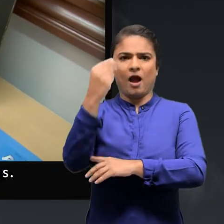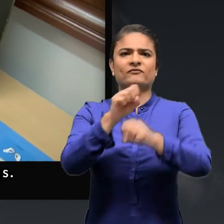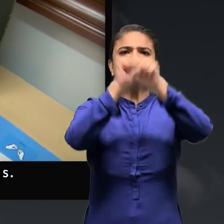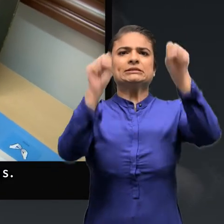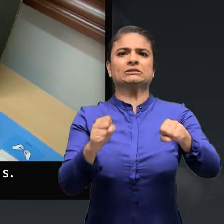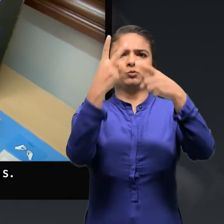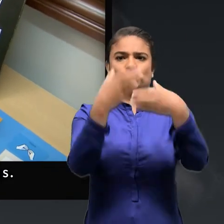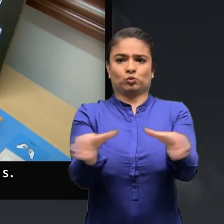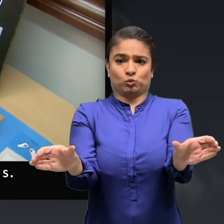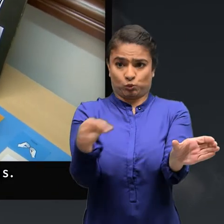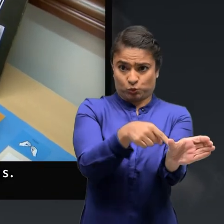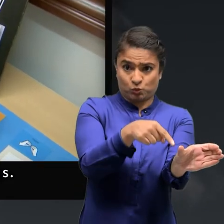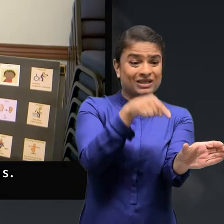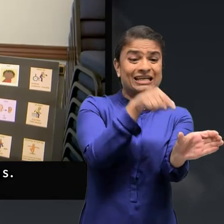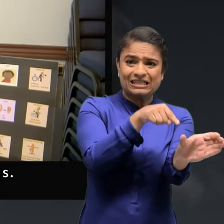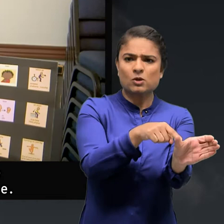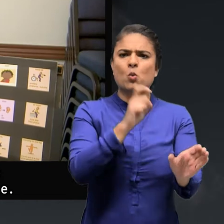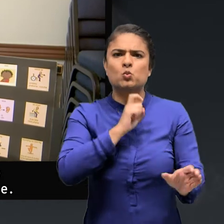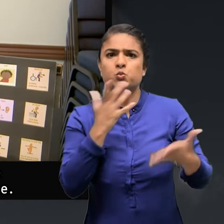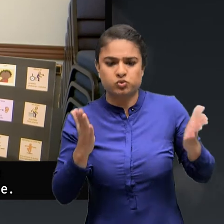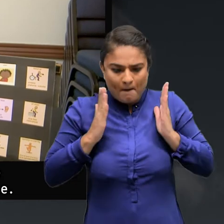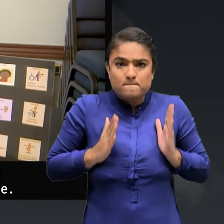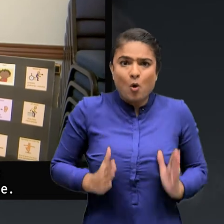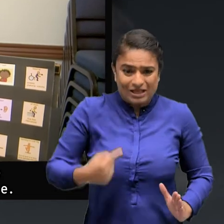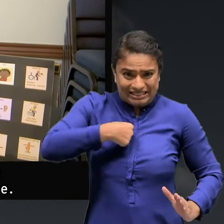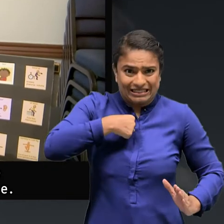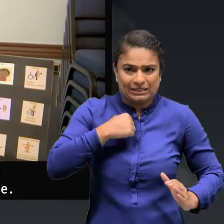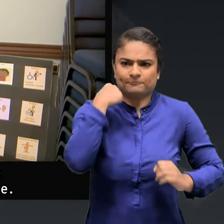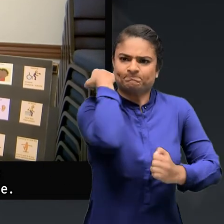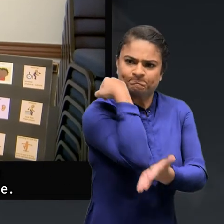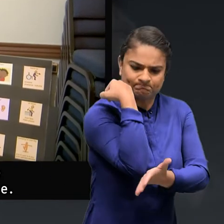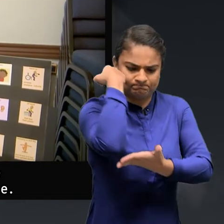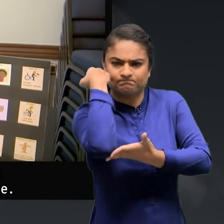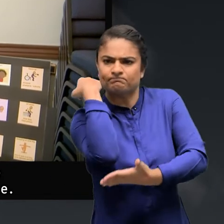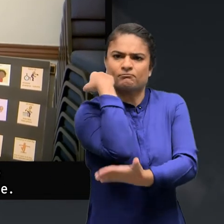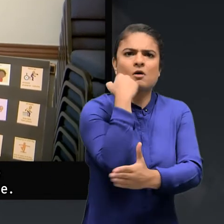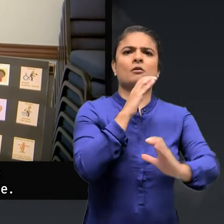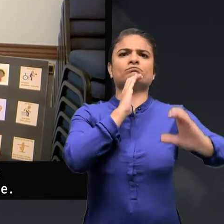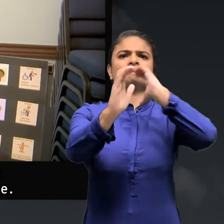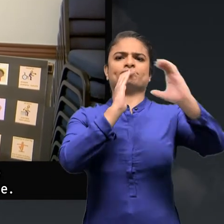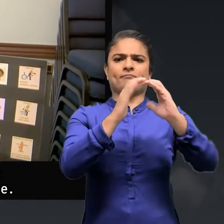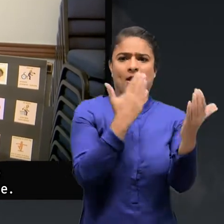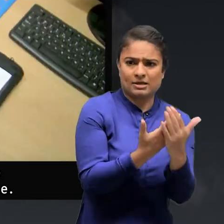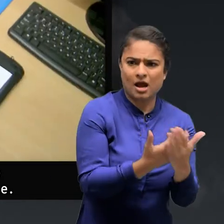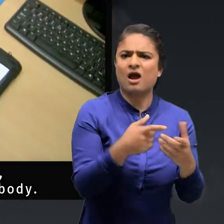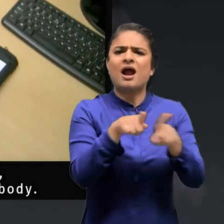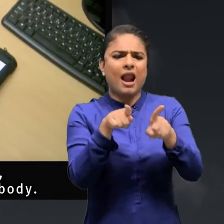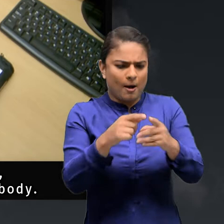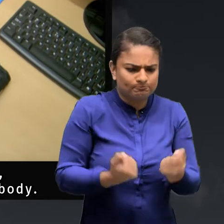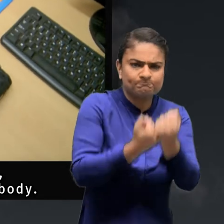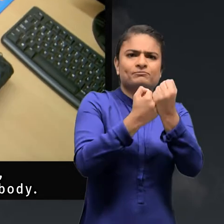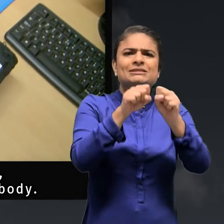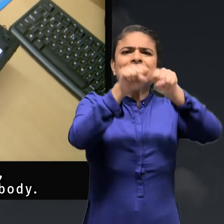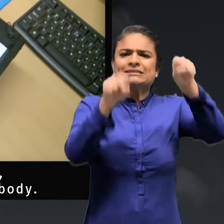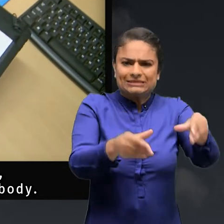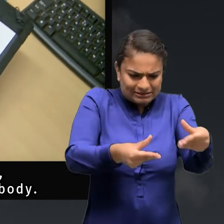AAC comprises two main systems, an unaided system where one uses one's body to communicate. Then there